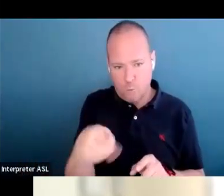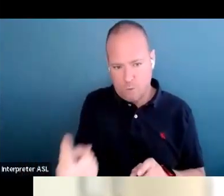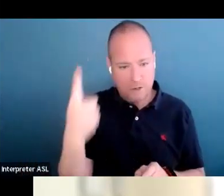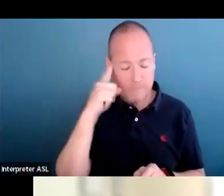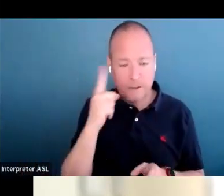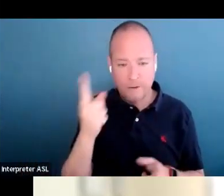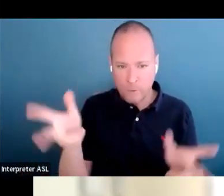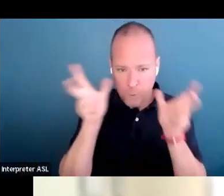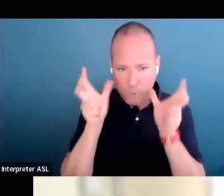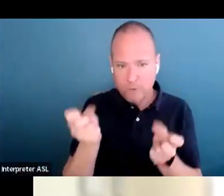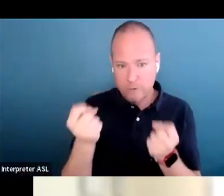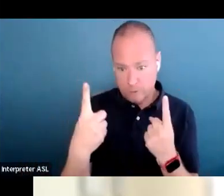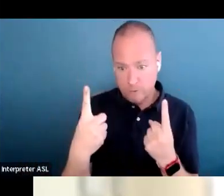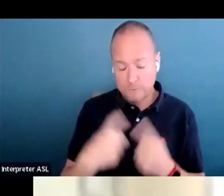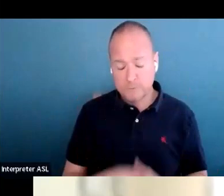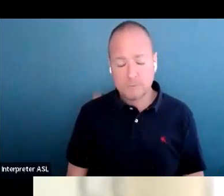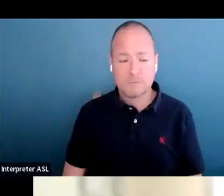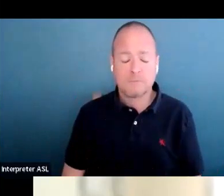understood.